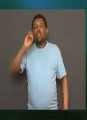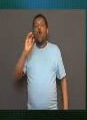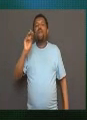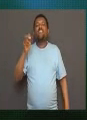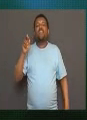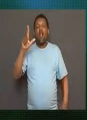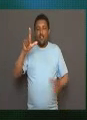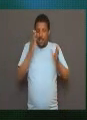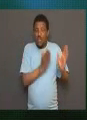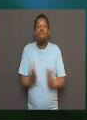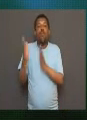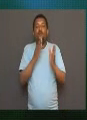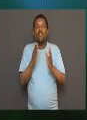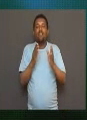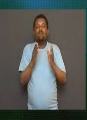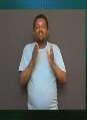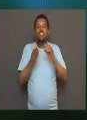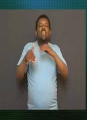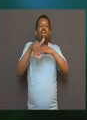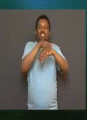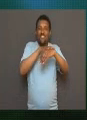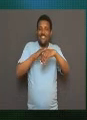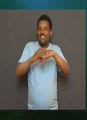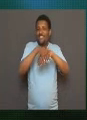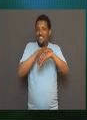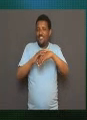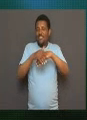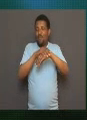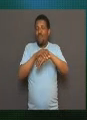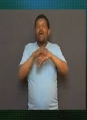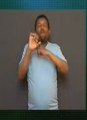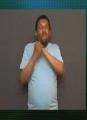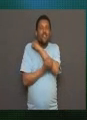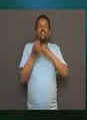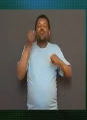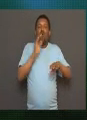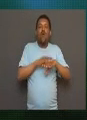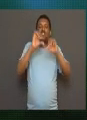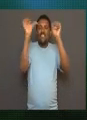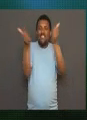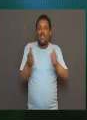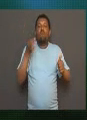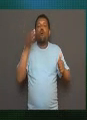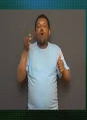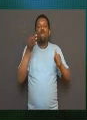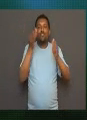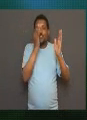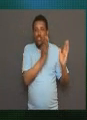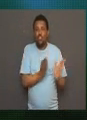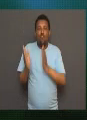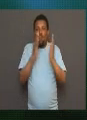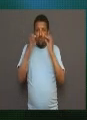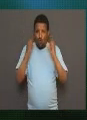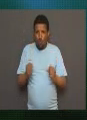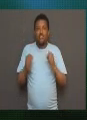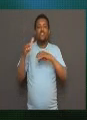different geometrical developable surfaces. Based on the shape